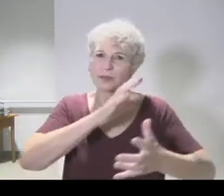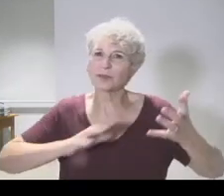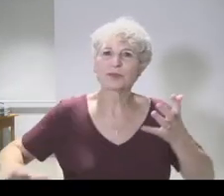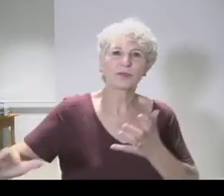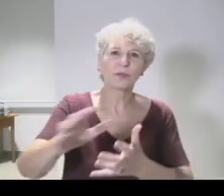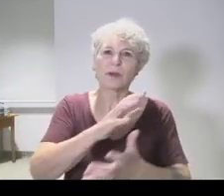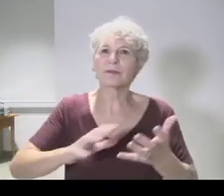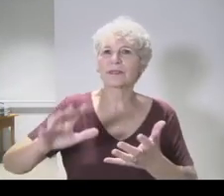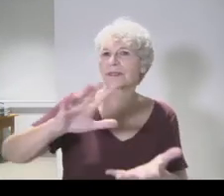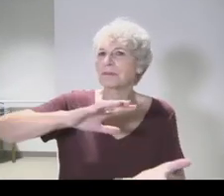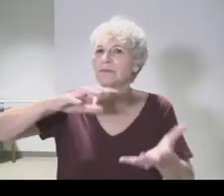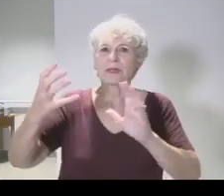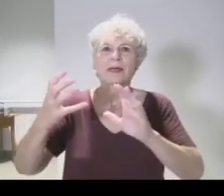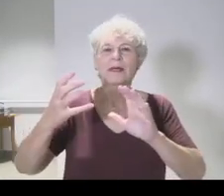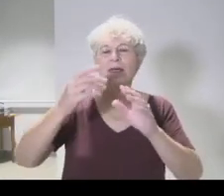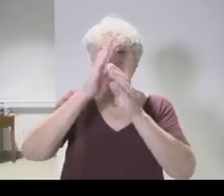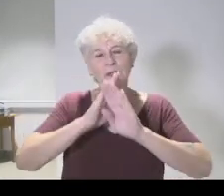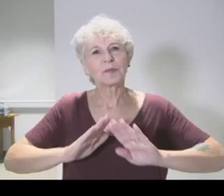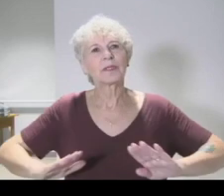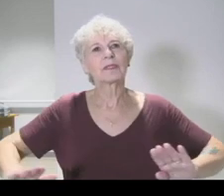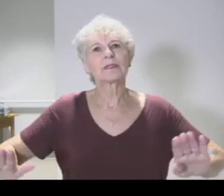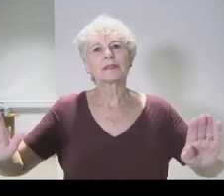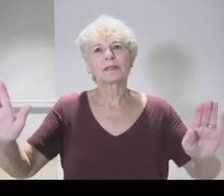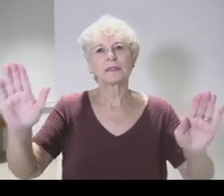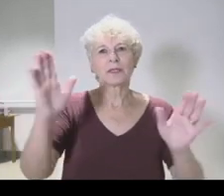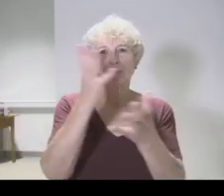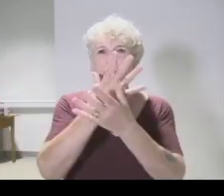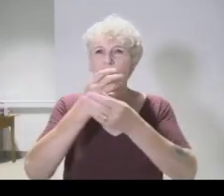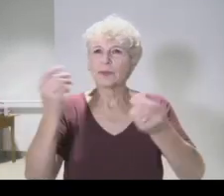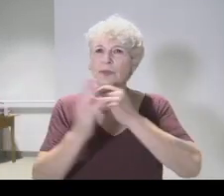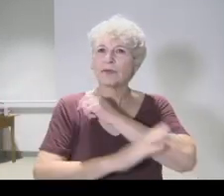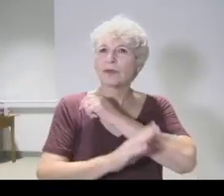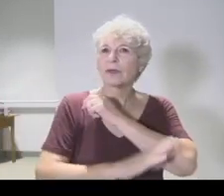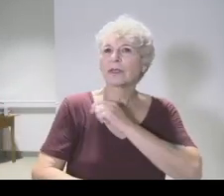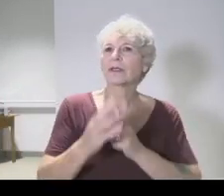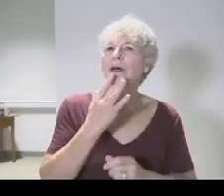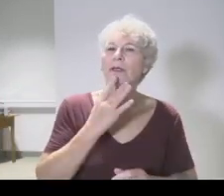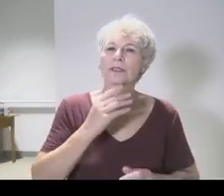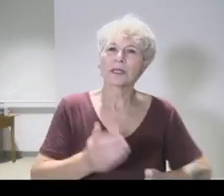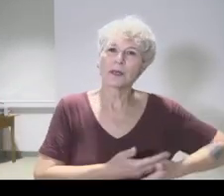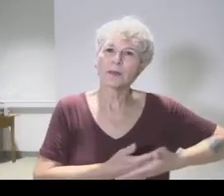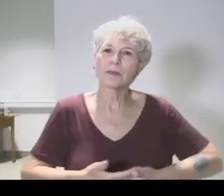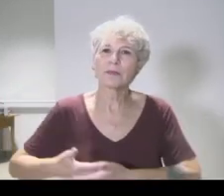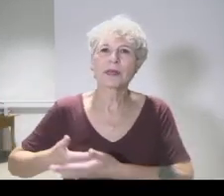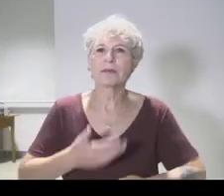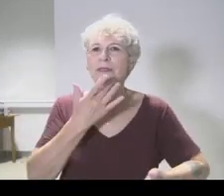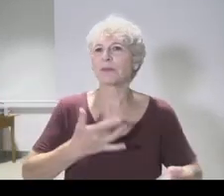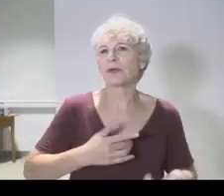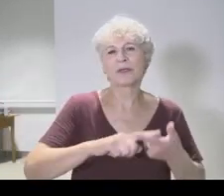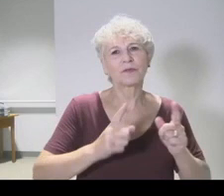and the peace of a summer evening, the blazing autumn colors and cold winter nights, of babies and birthdays, friends